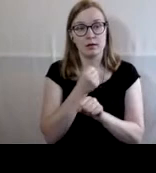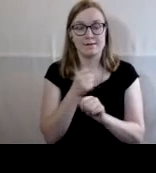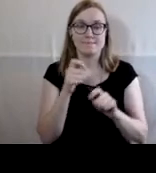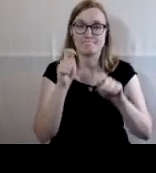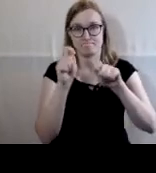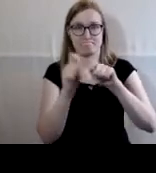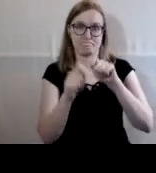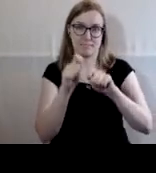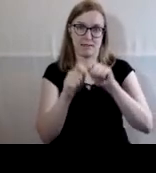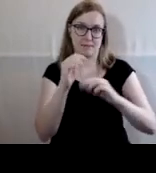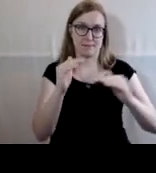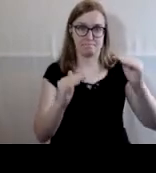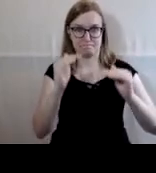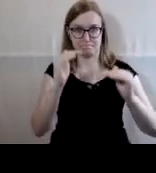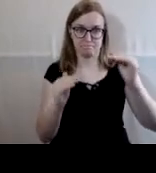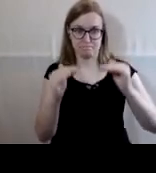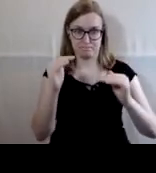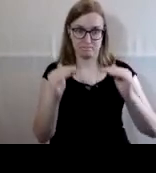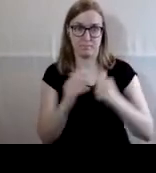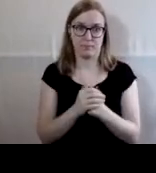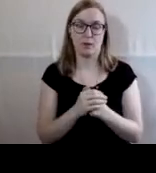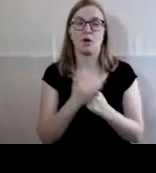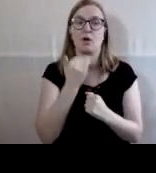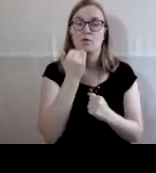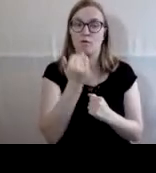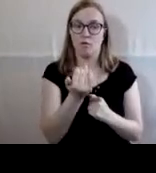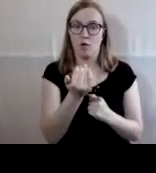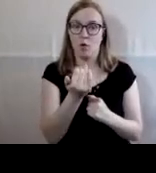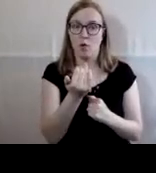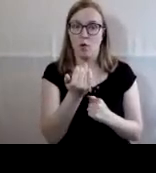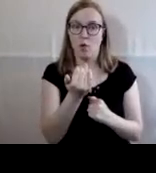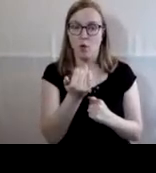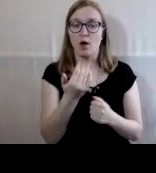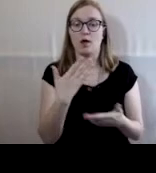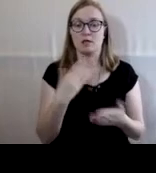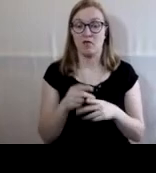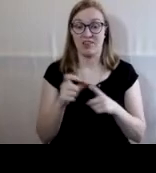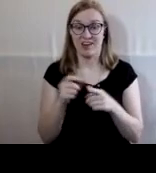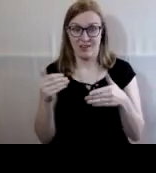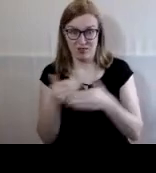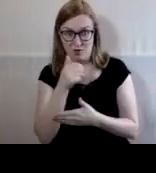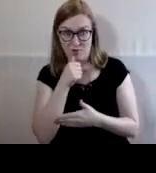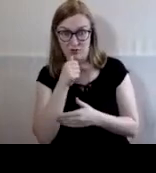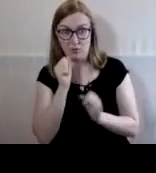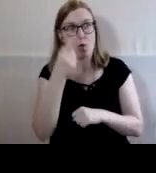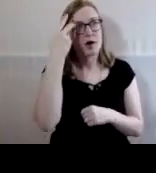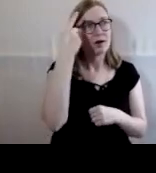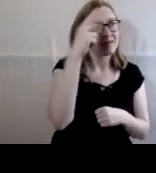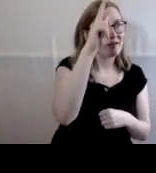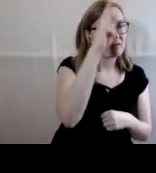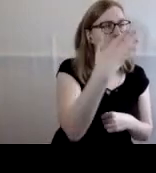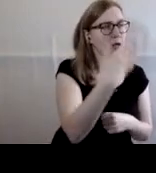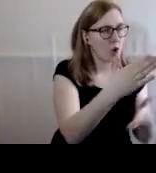course to other similar countries or countries that you might want to